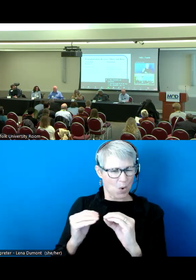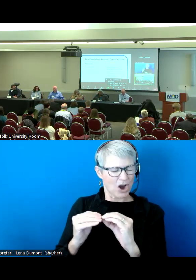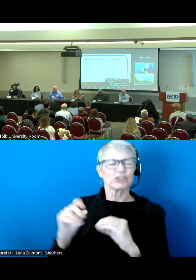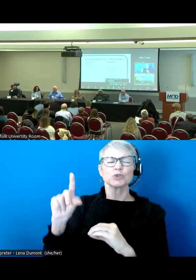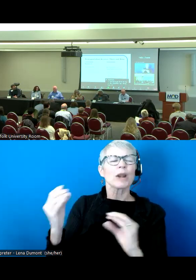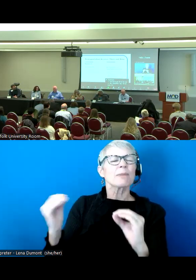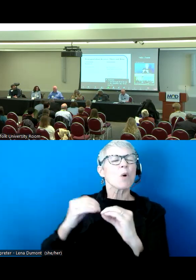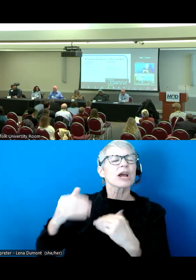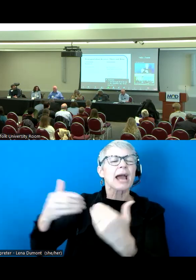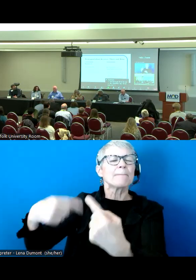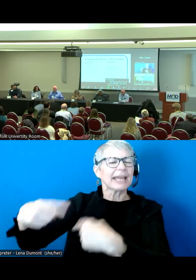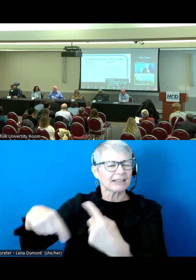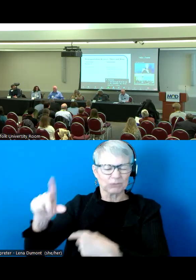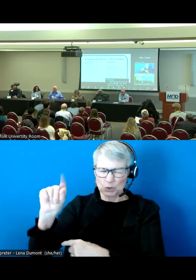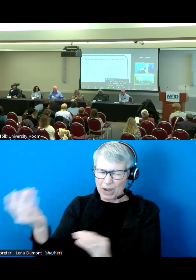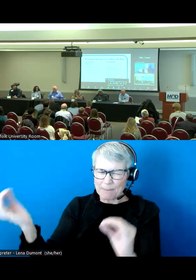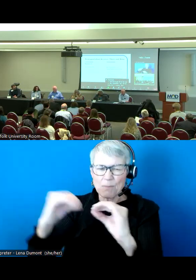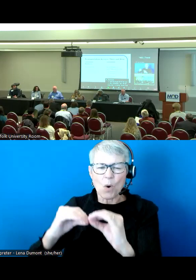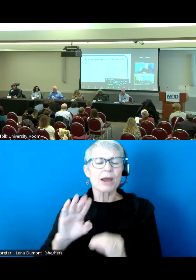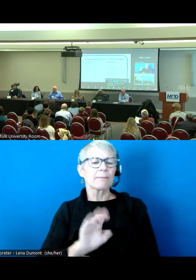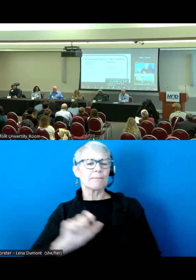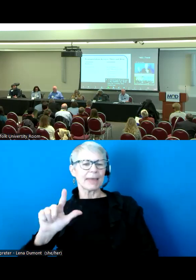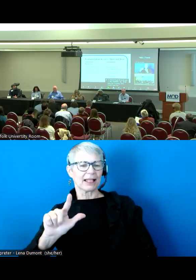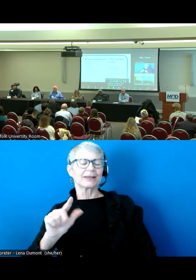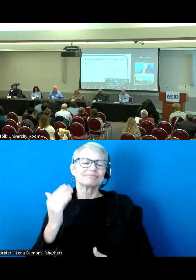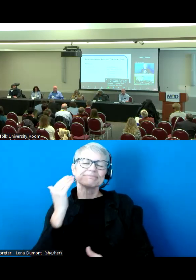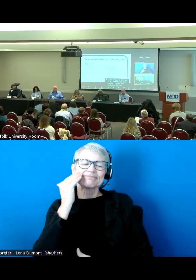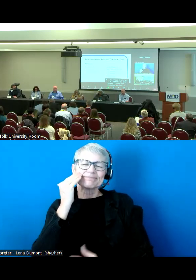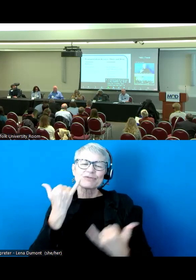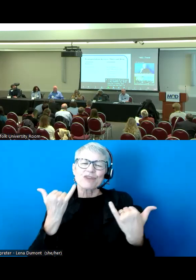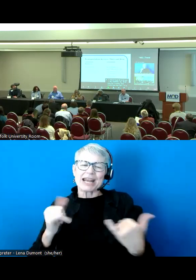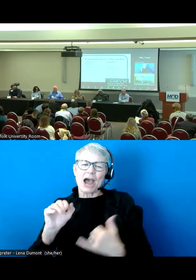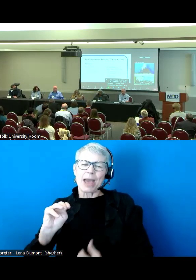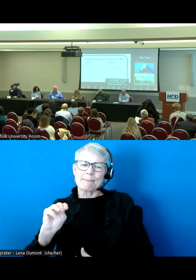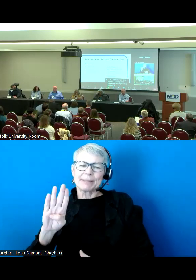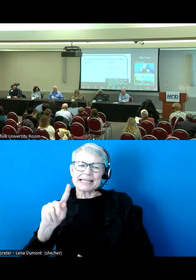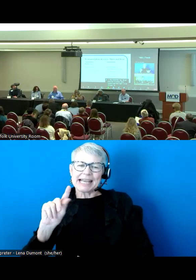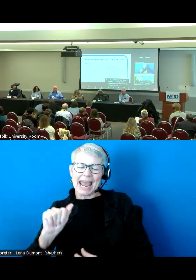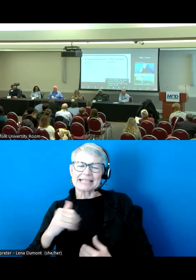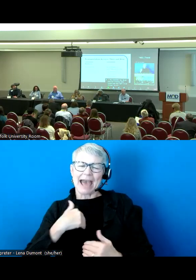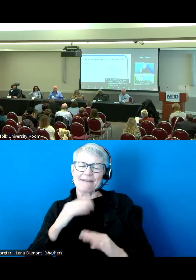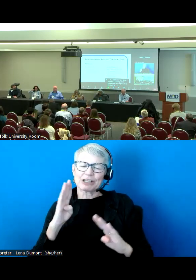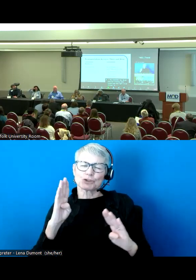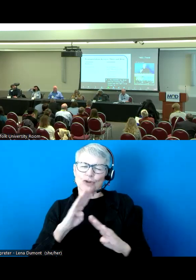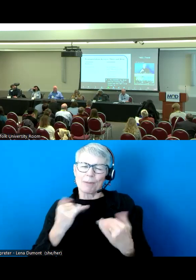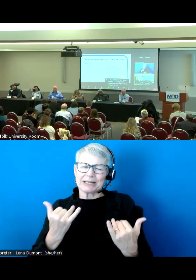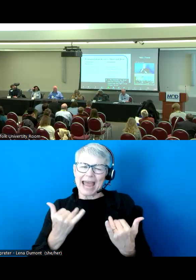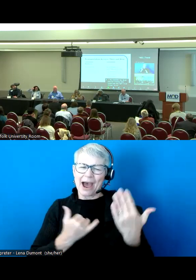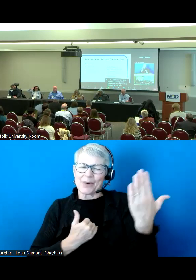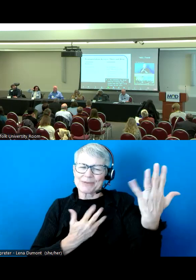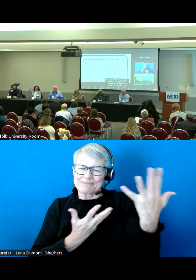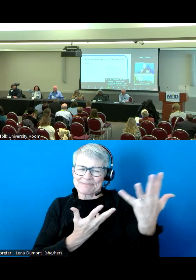these days, right? To say the least. So what we're going to need too, despite the